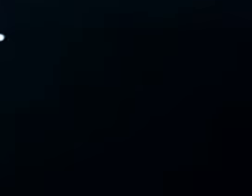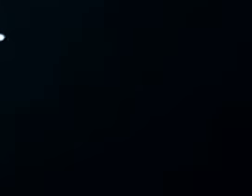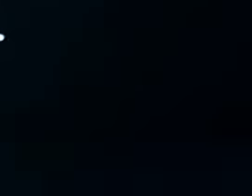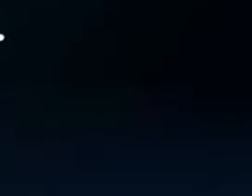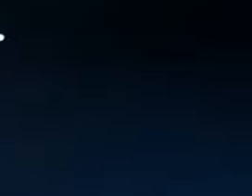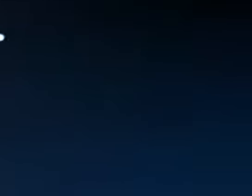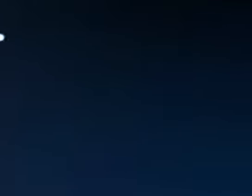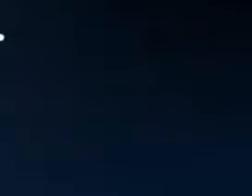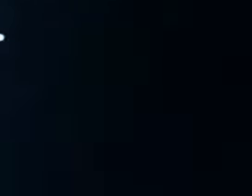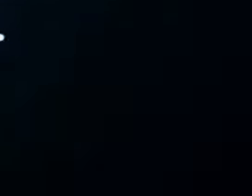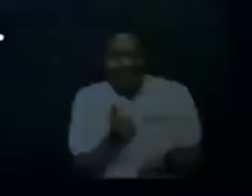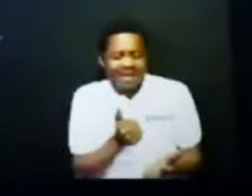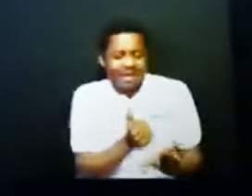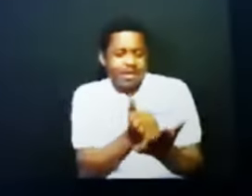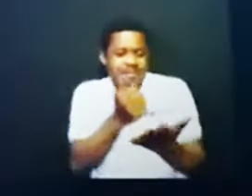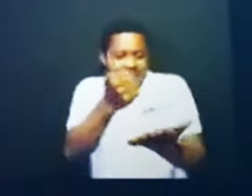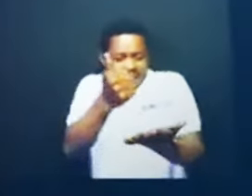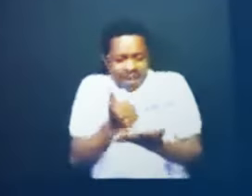spirit.